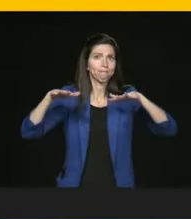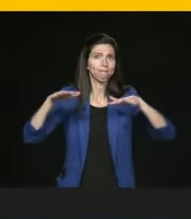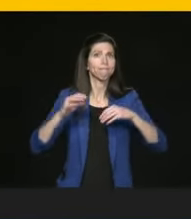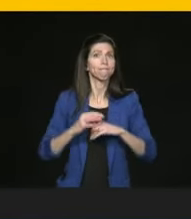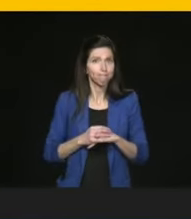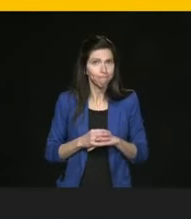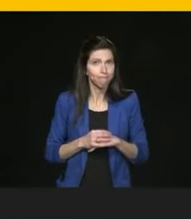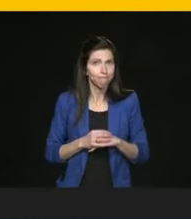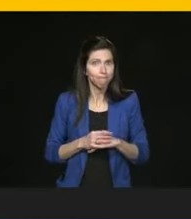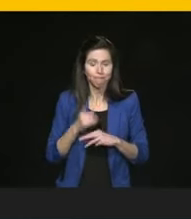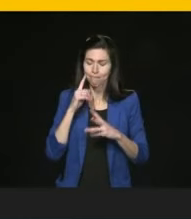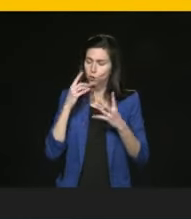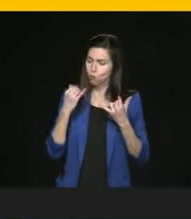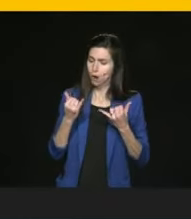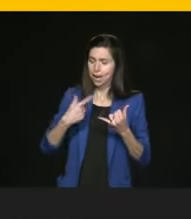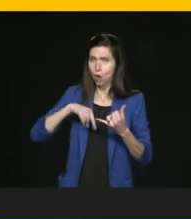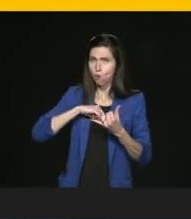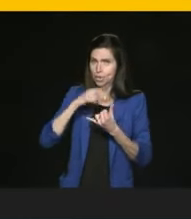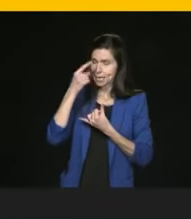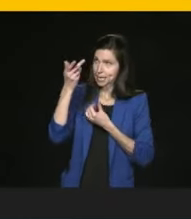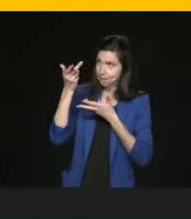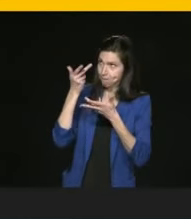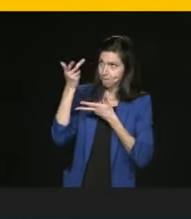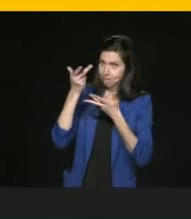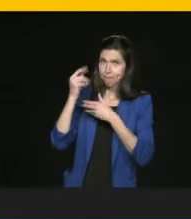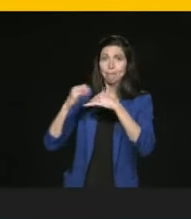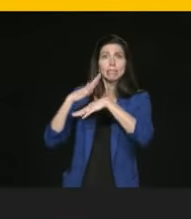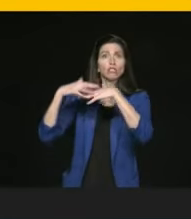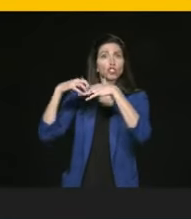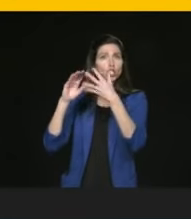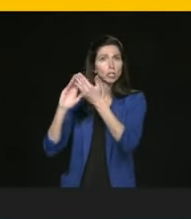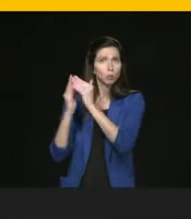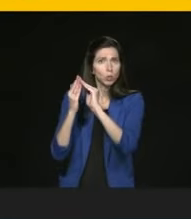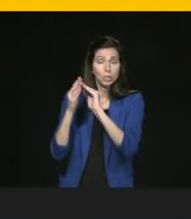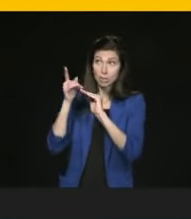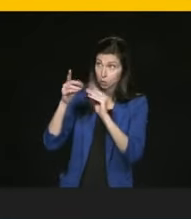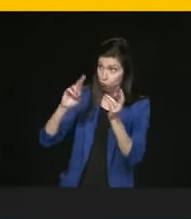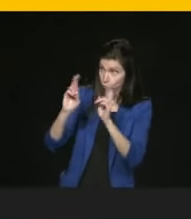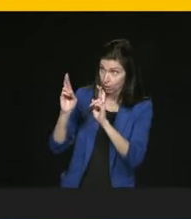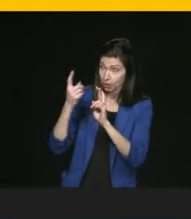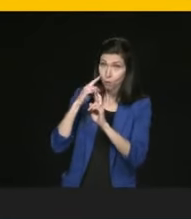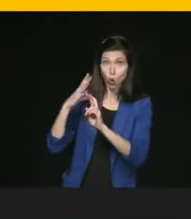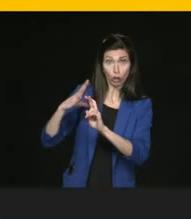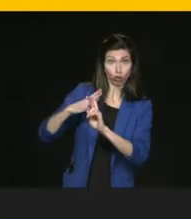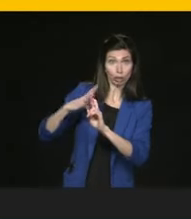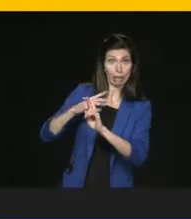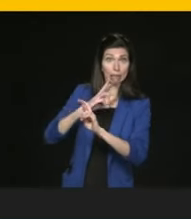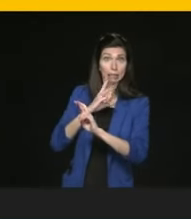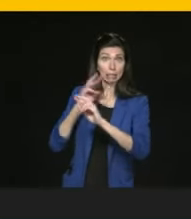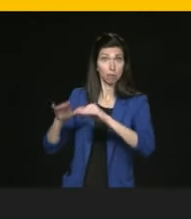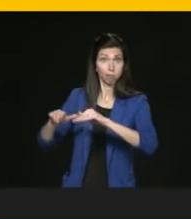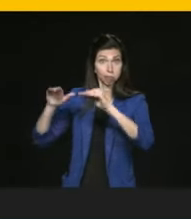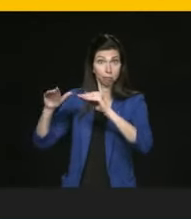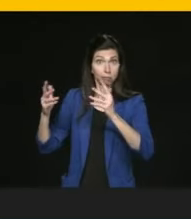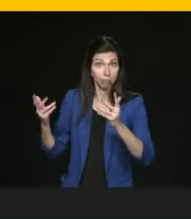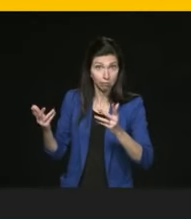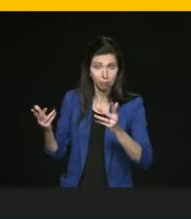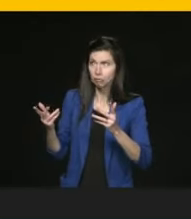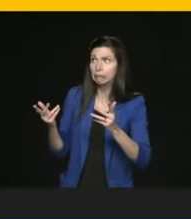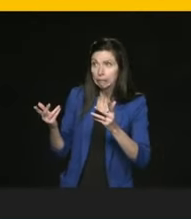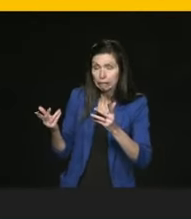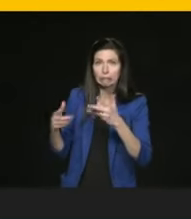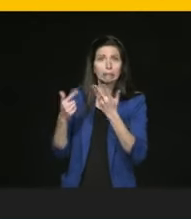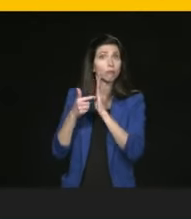ensure that they are prepared for emergency situations, including potential flooding. For example, Indigenous Services